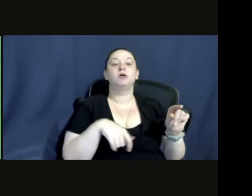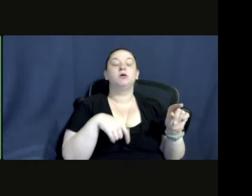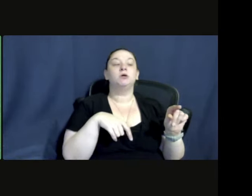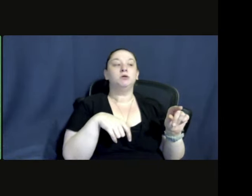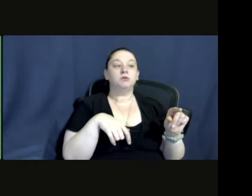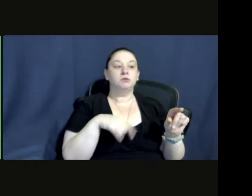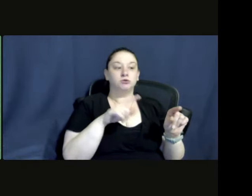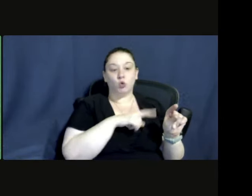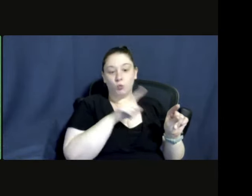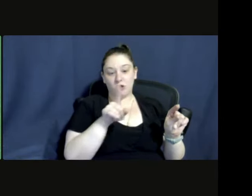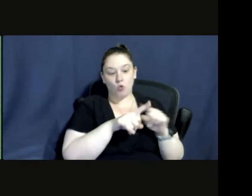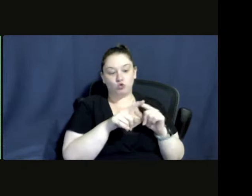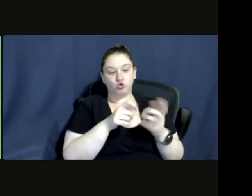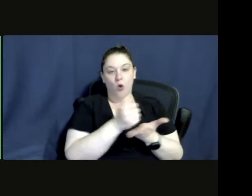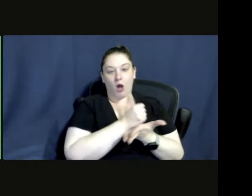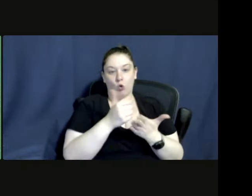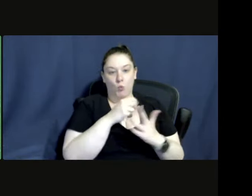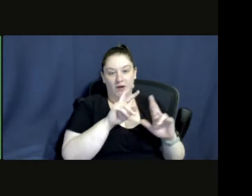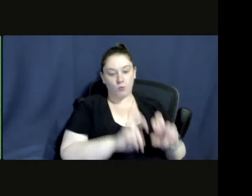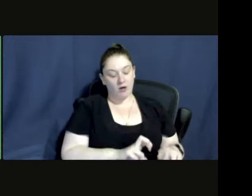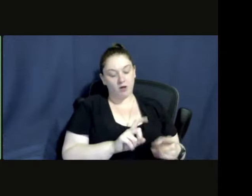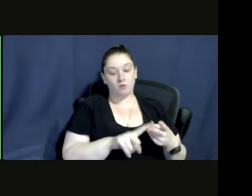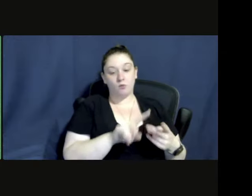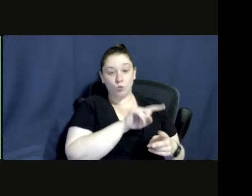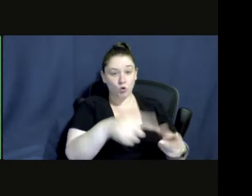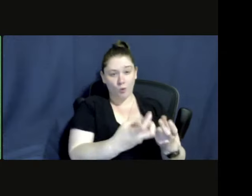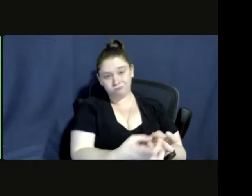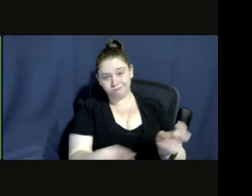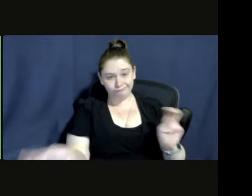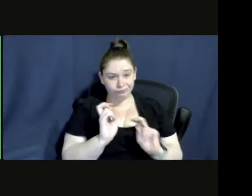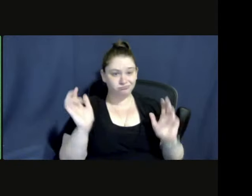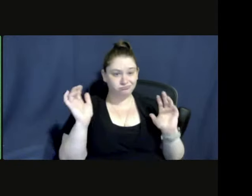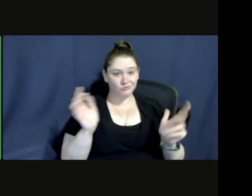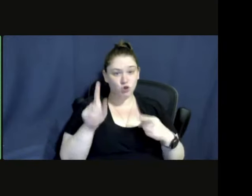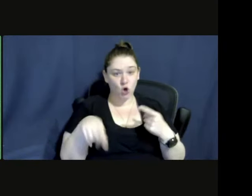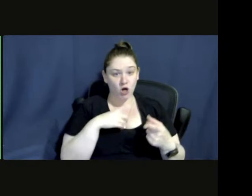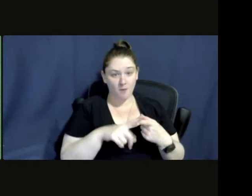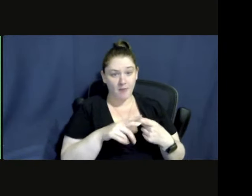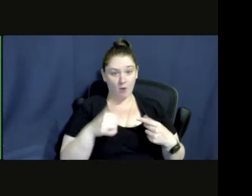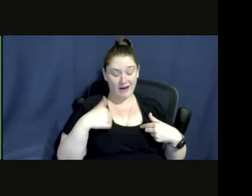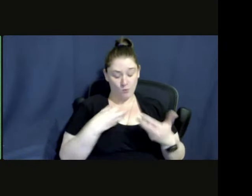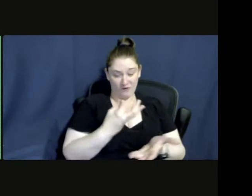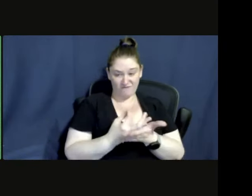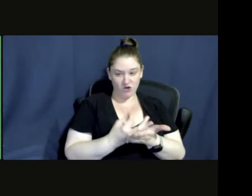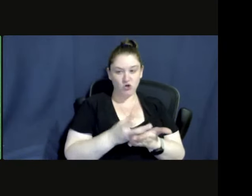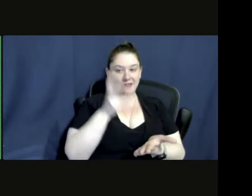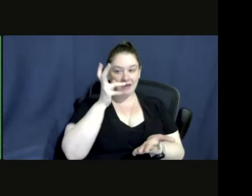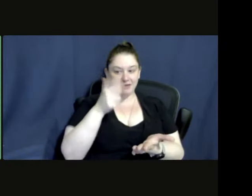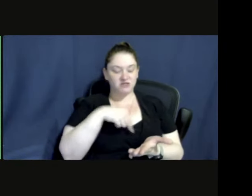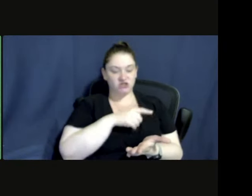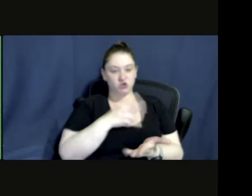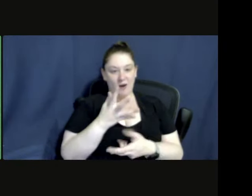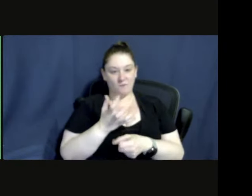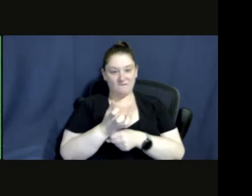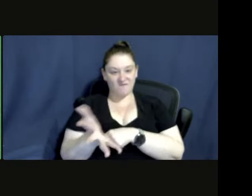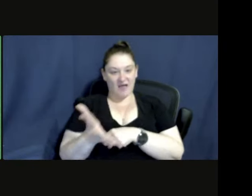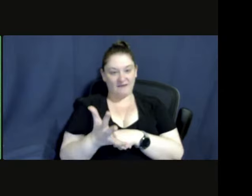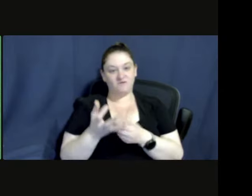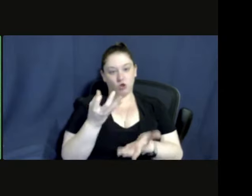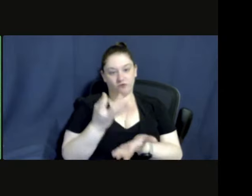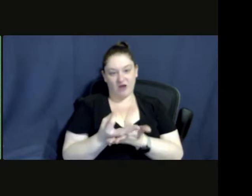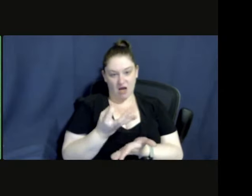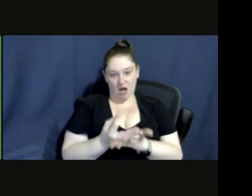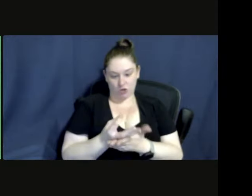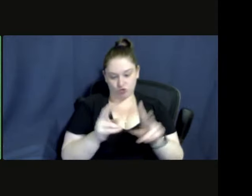Moody's and we talk about our financials. They listen to our five-year forecast meetings. They read our documents. They